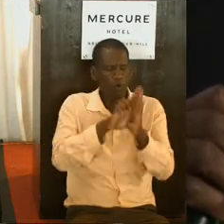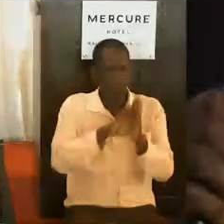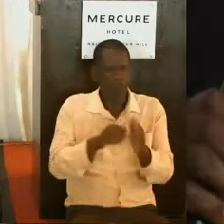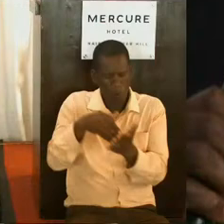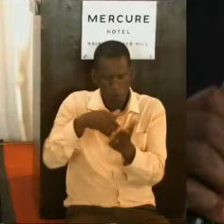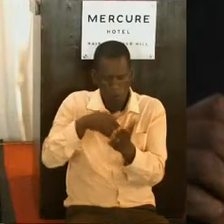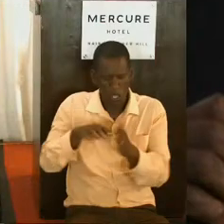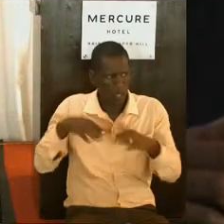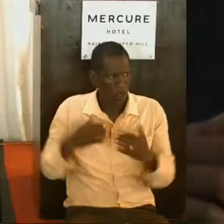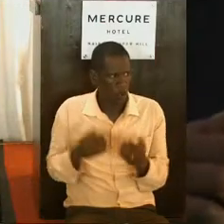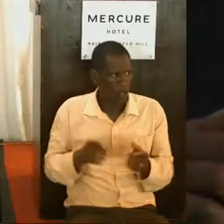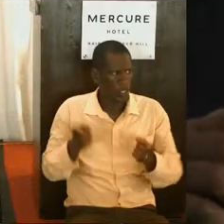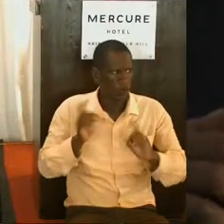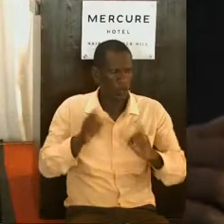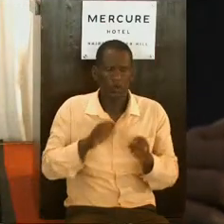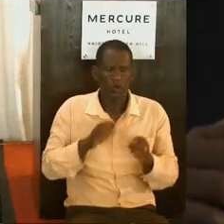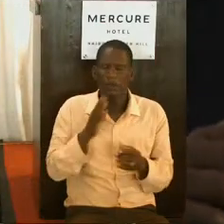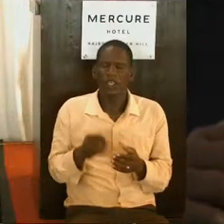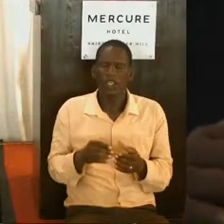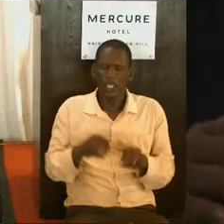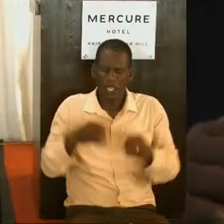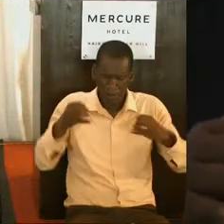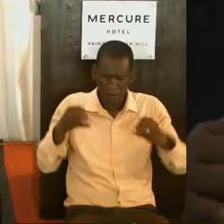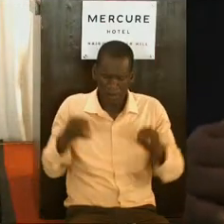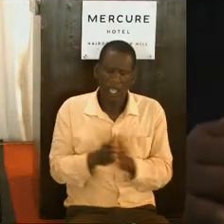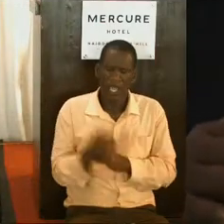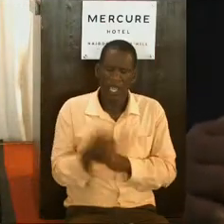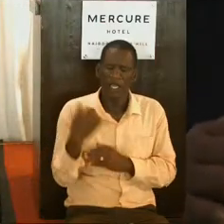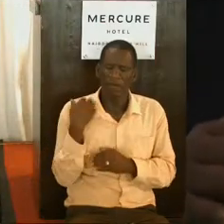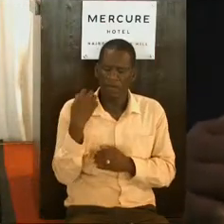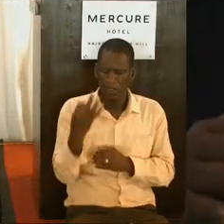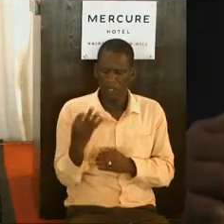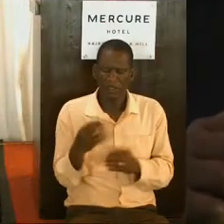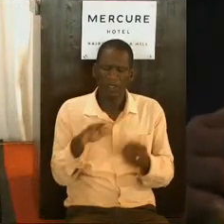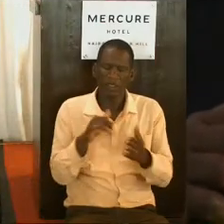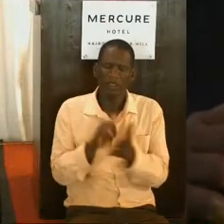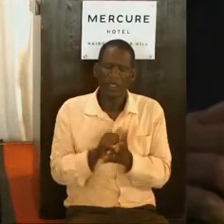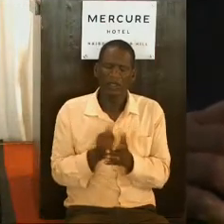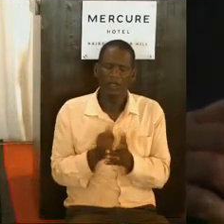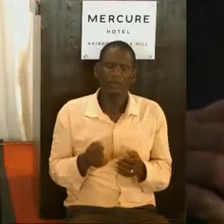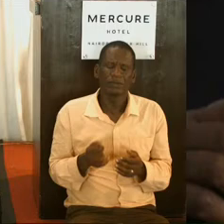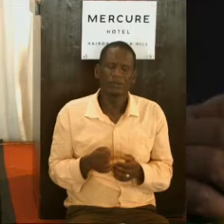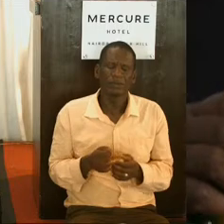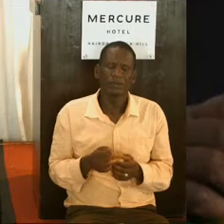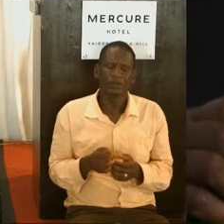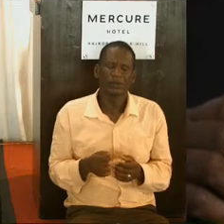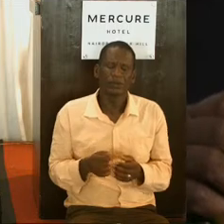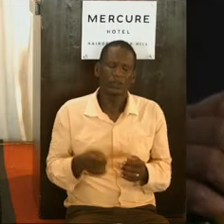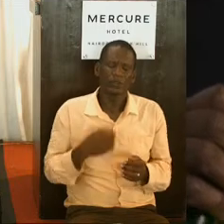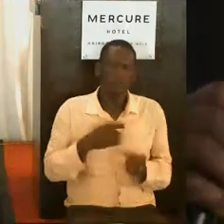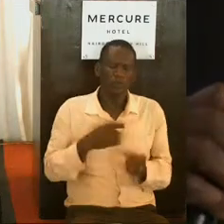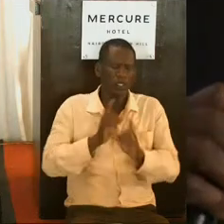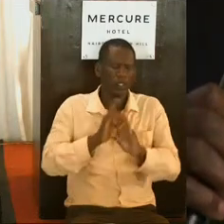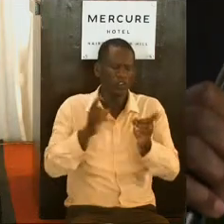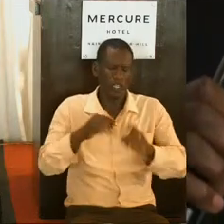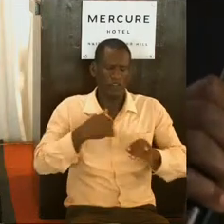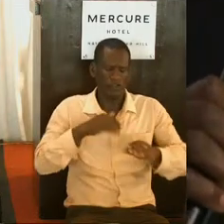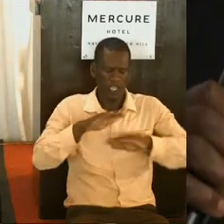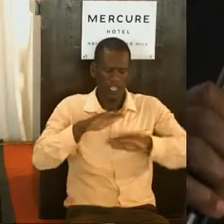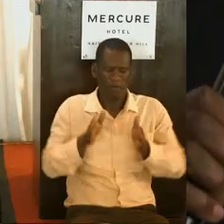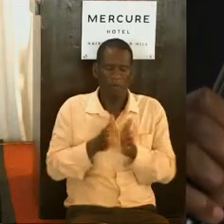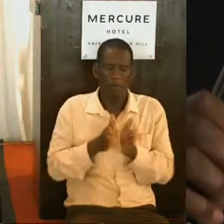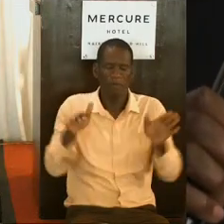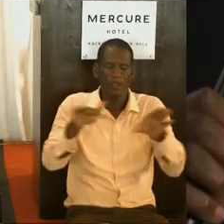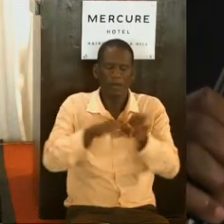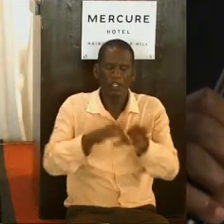either weak or were not being enforced and number three that uh there was nothing frequency of public